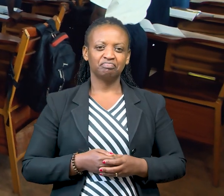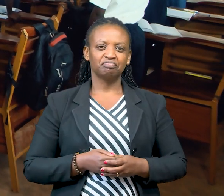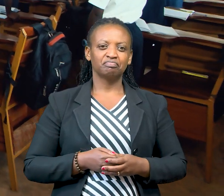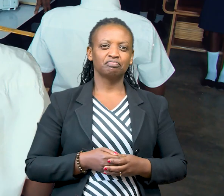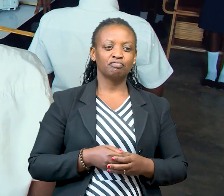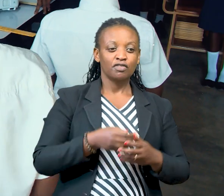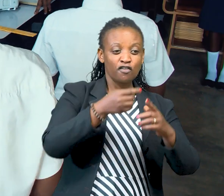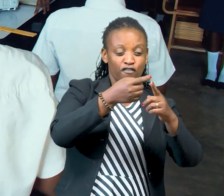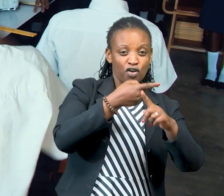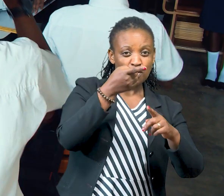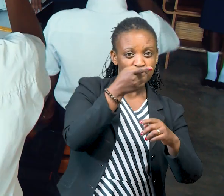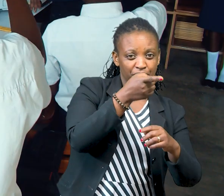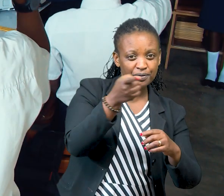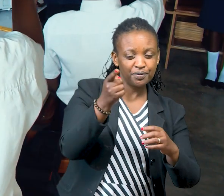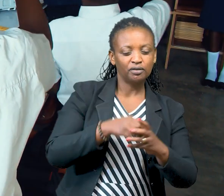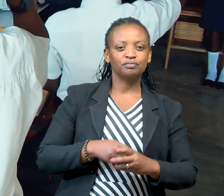In from the farm,